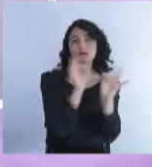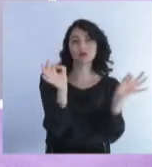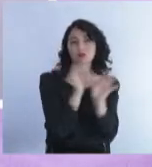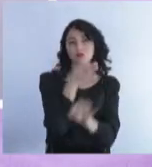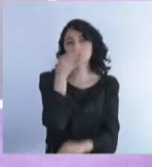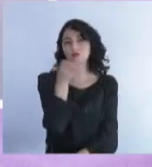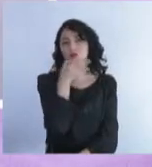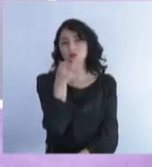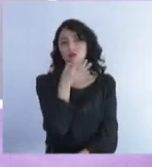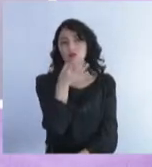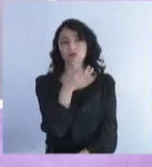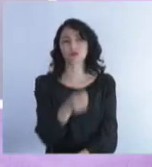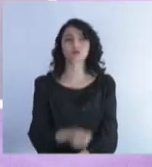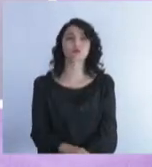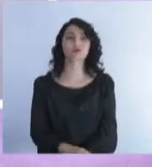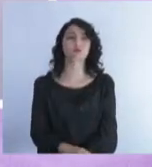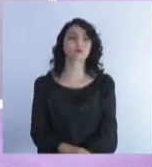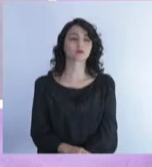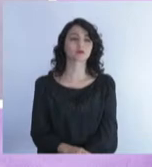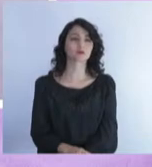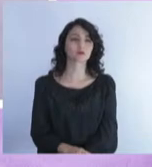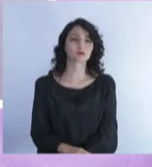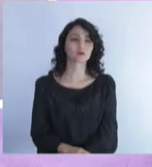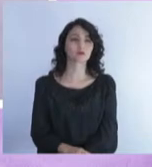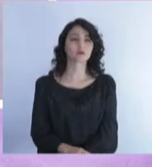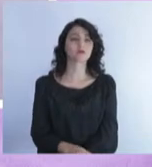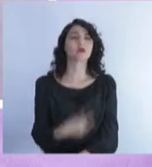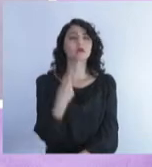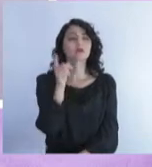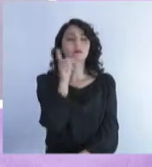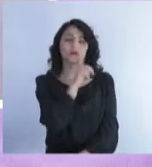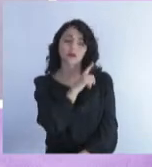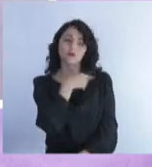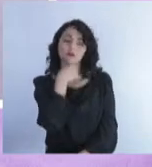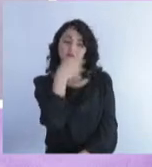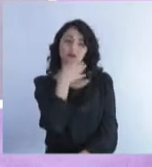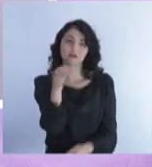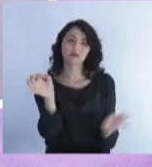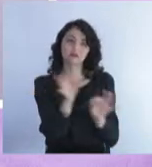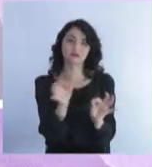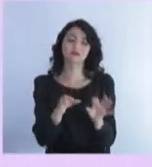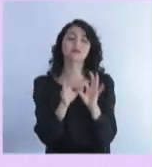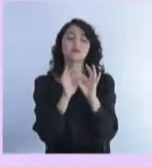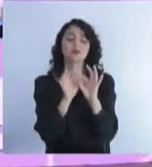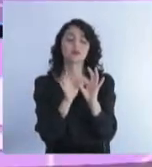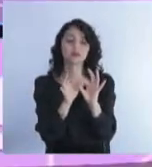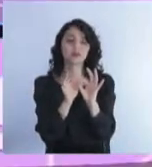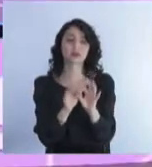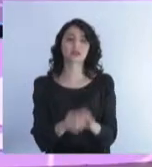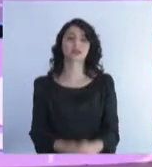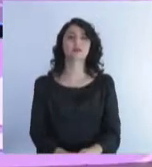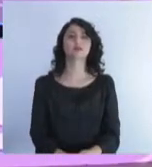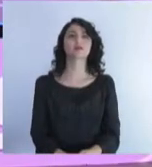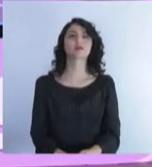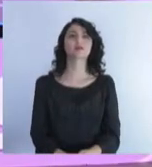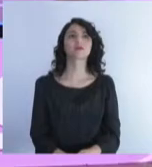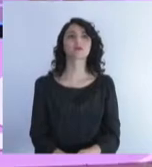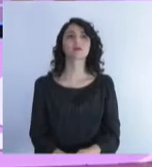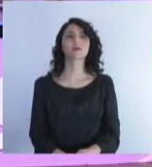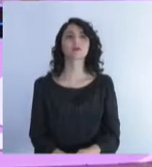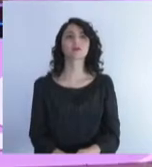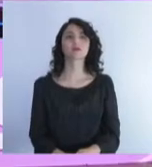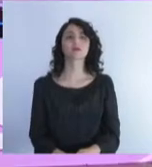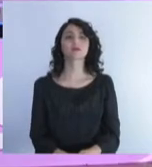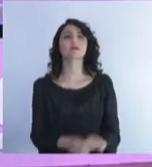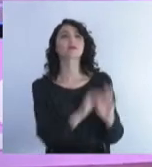remarks, and I look forward to our discussion. Thank you very much. Thank you